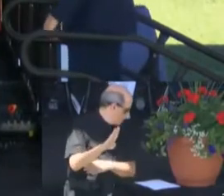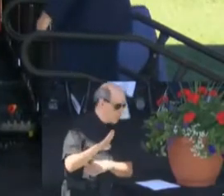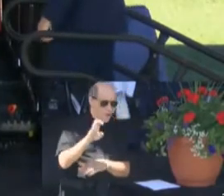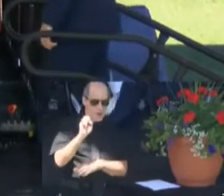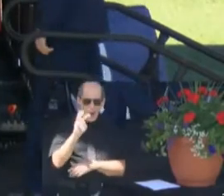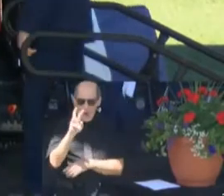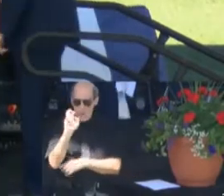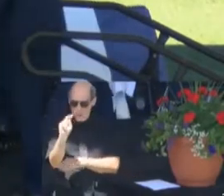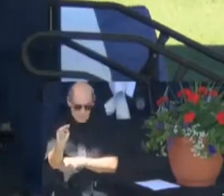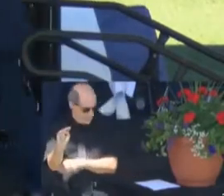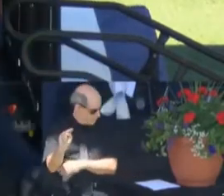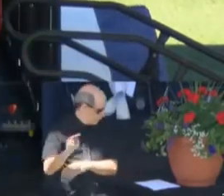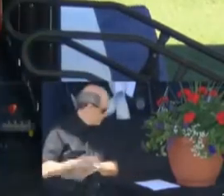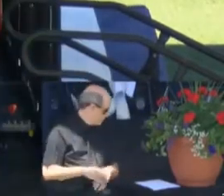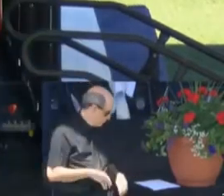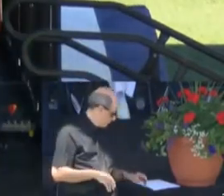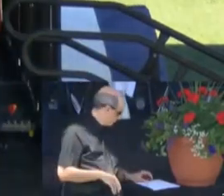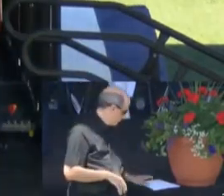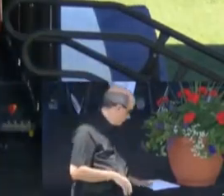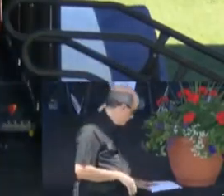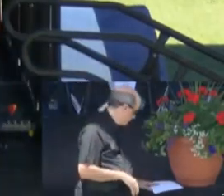Owen Michael Bradley.